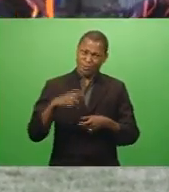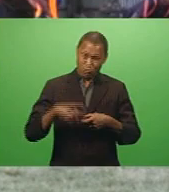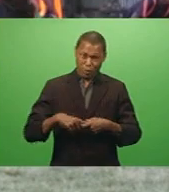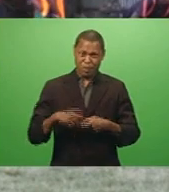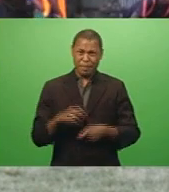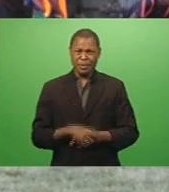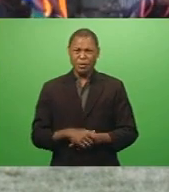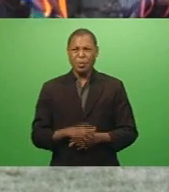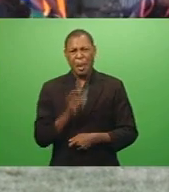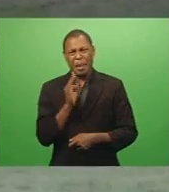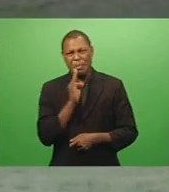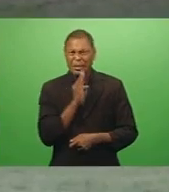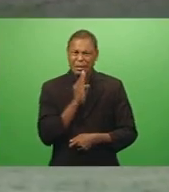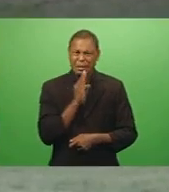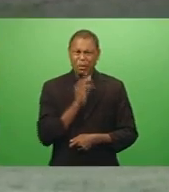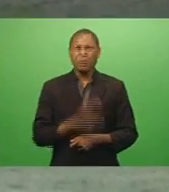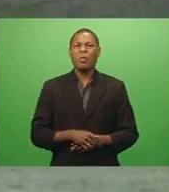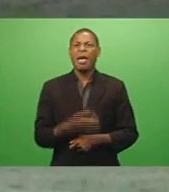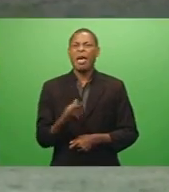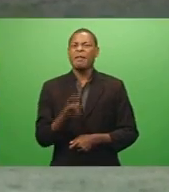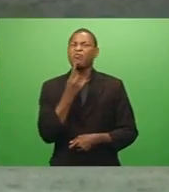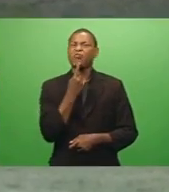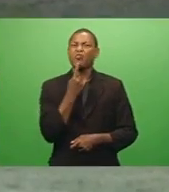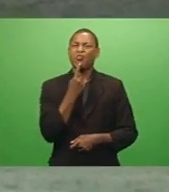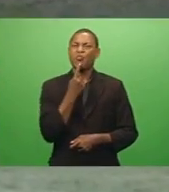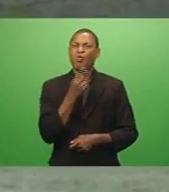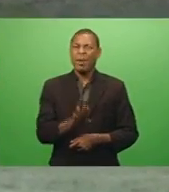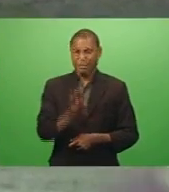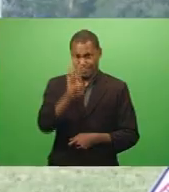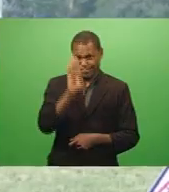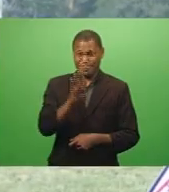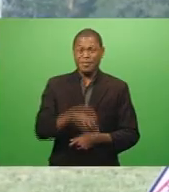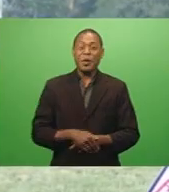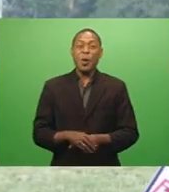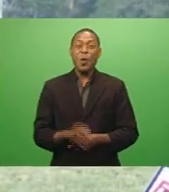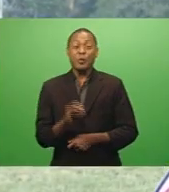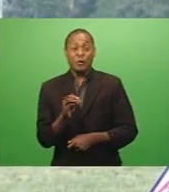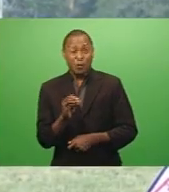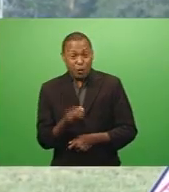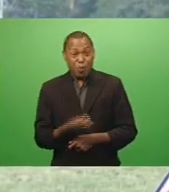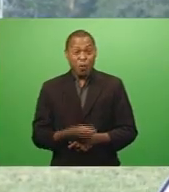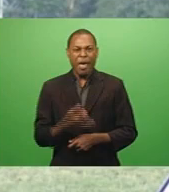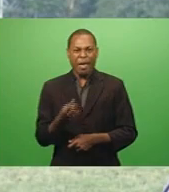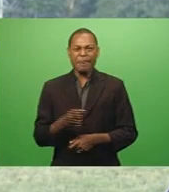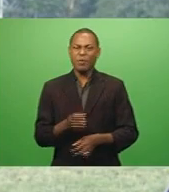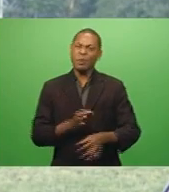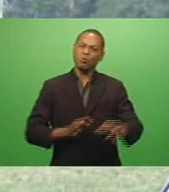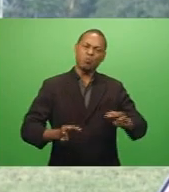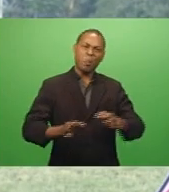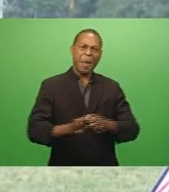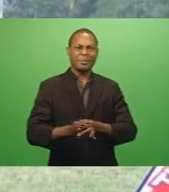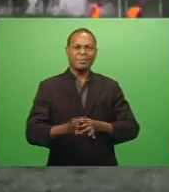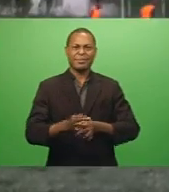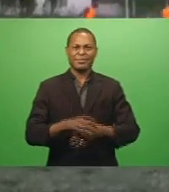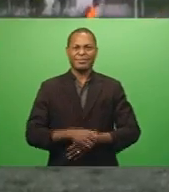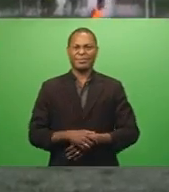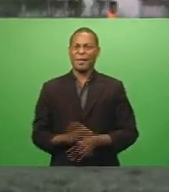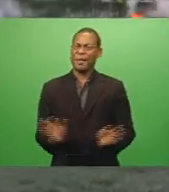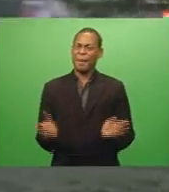game, like he got a red card, and Christopher have 2 yellow cards. So we got the players there to fill that position.